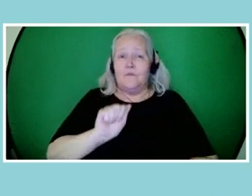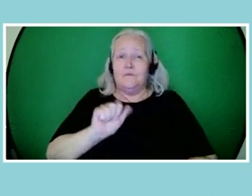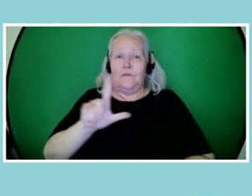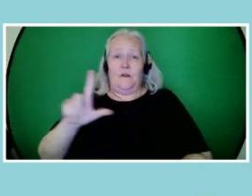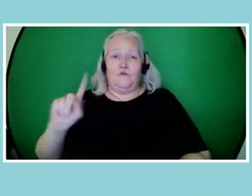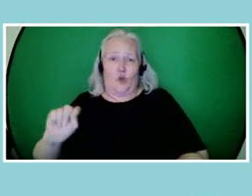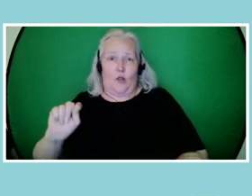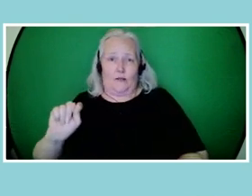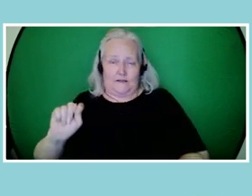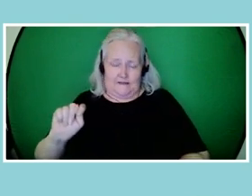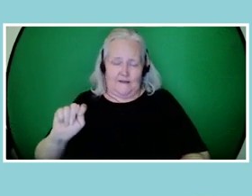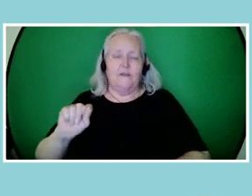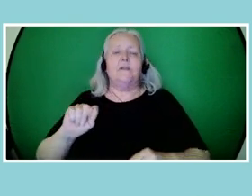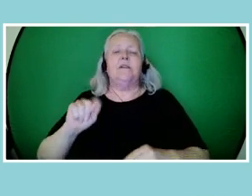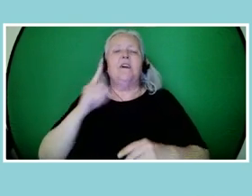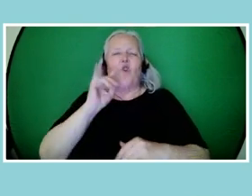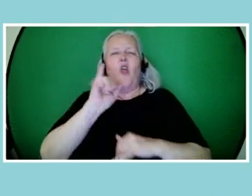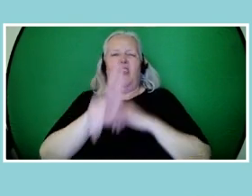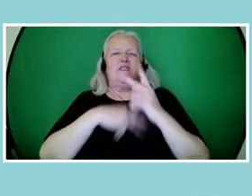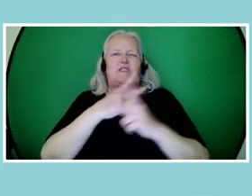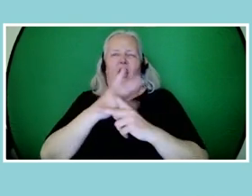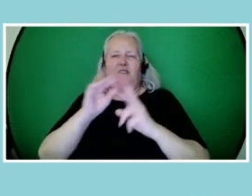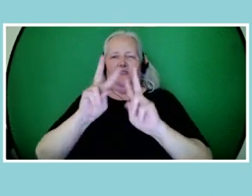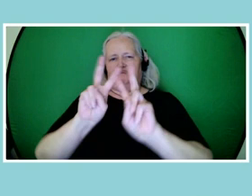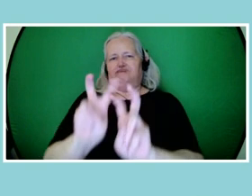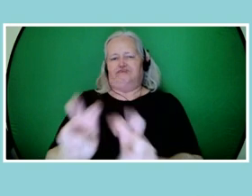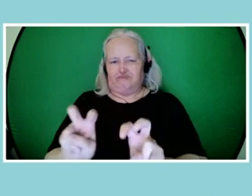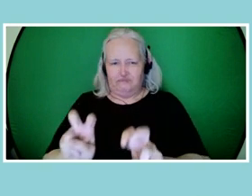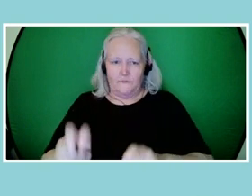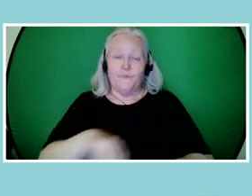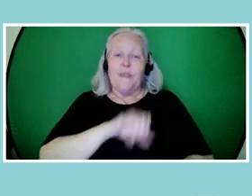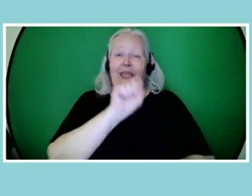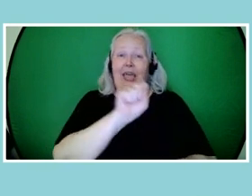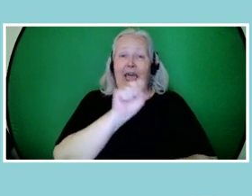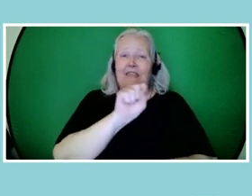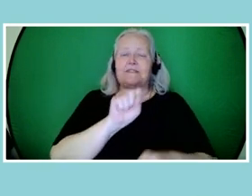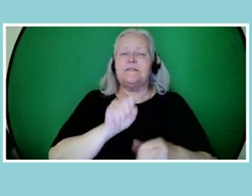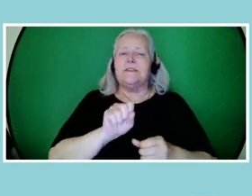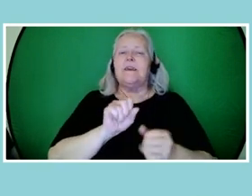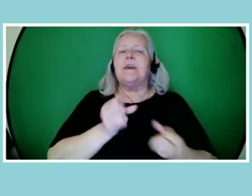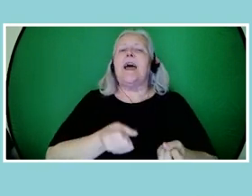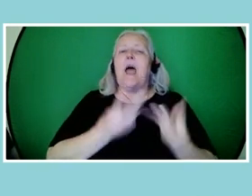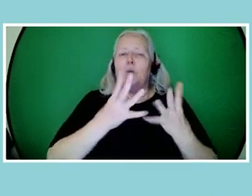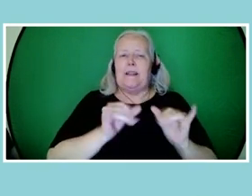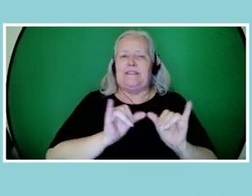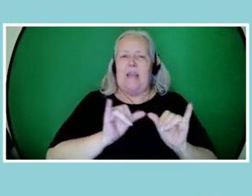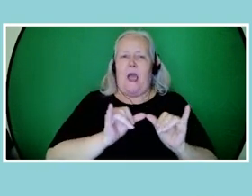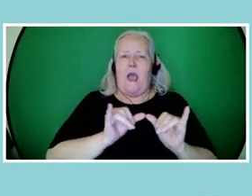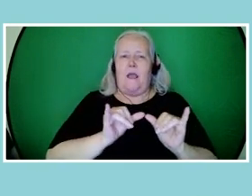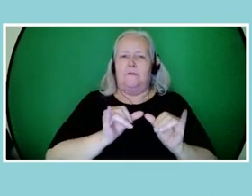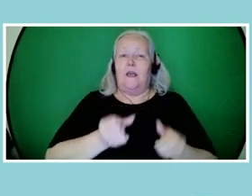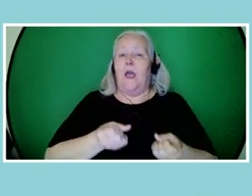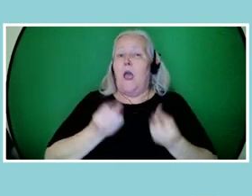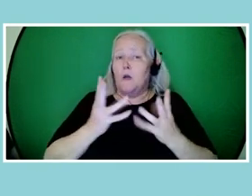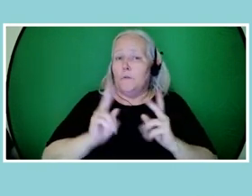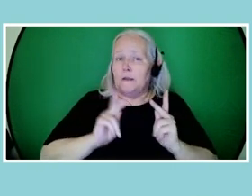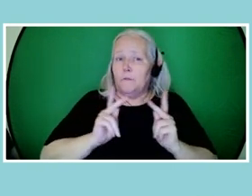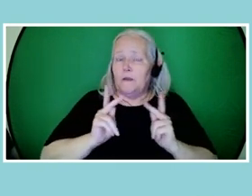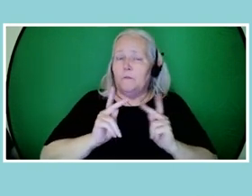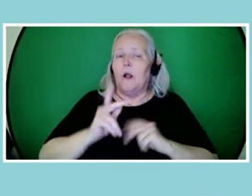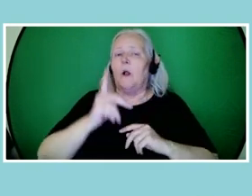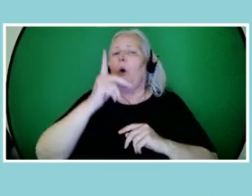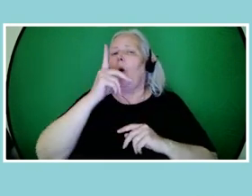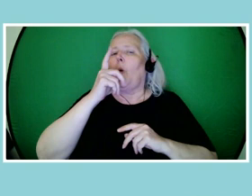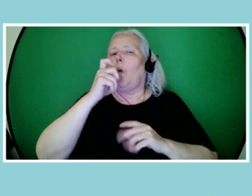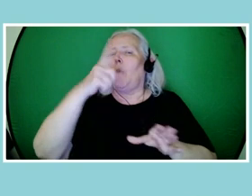this assessment. So the S is for size. How many people are there and who are they, right?